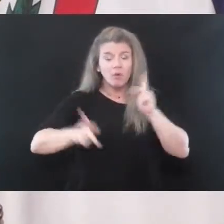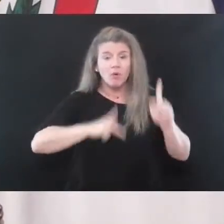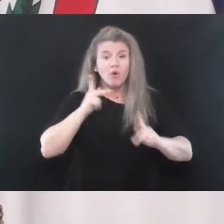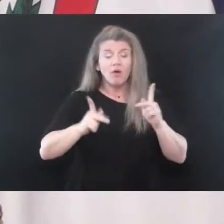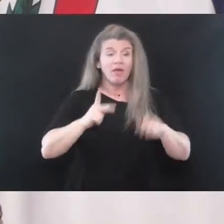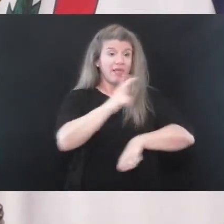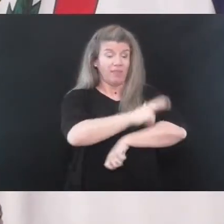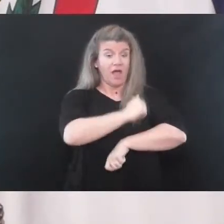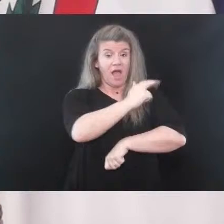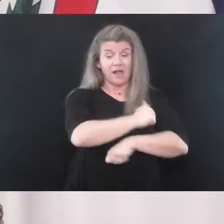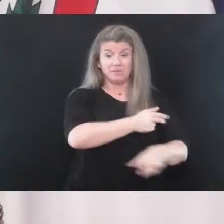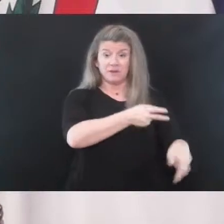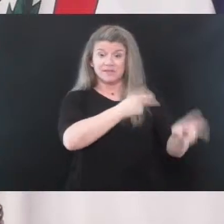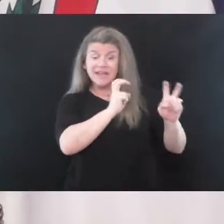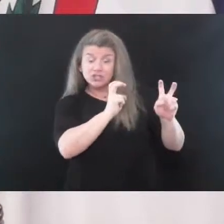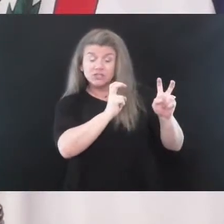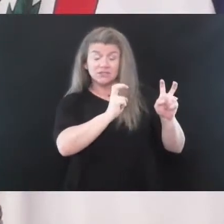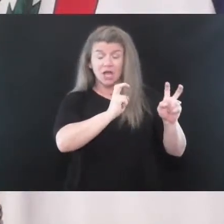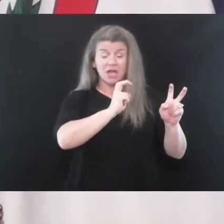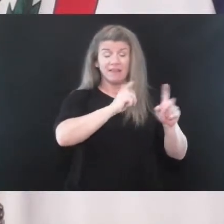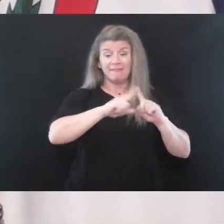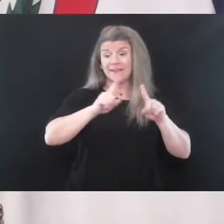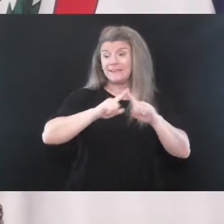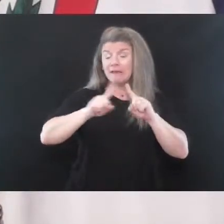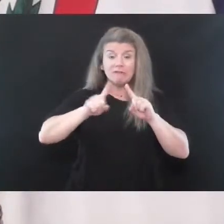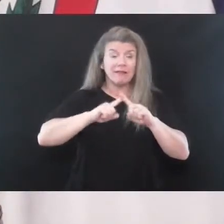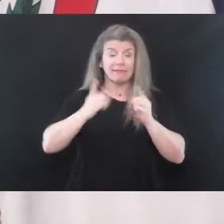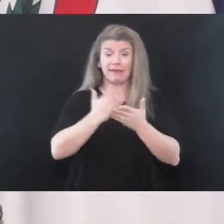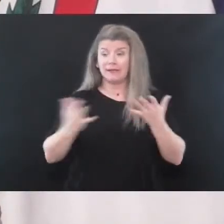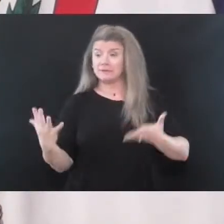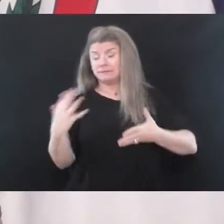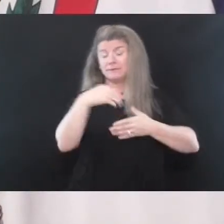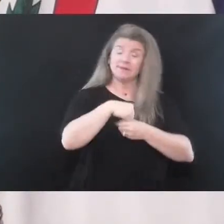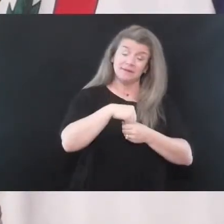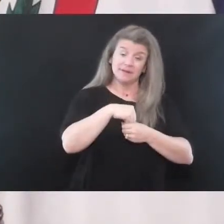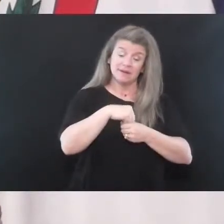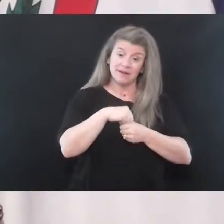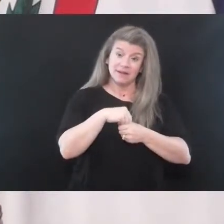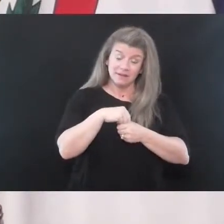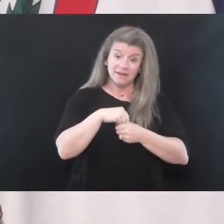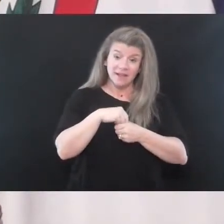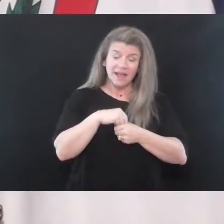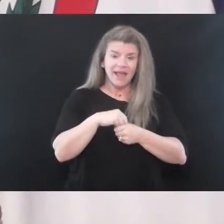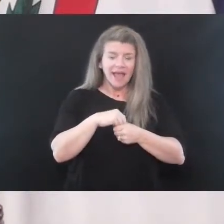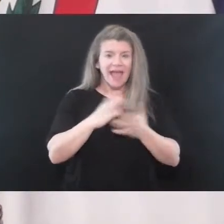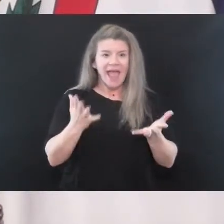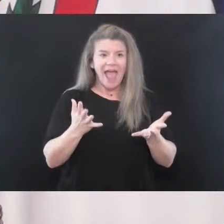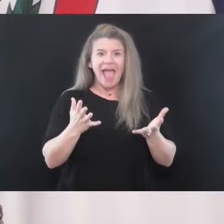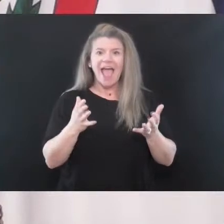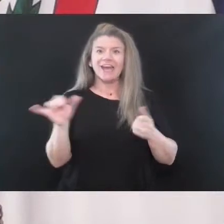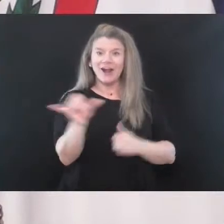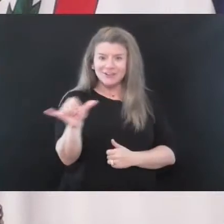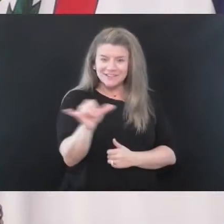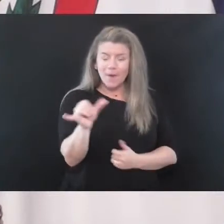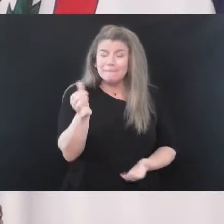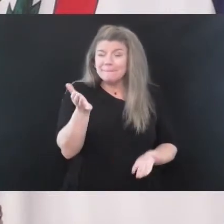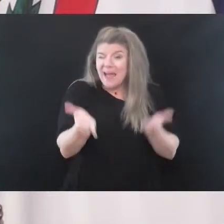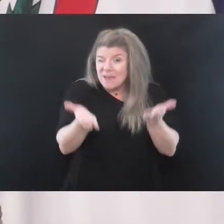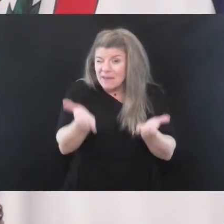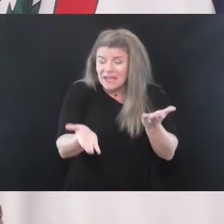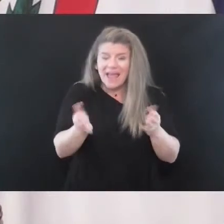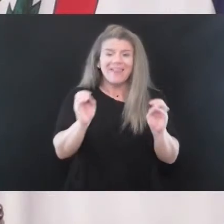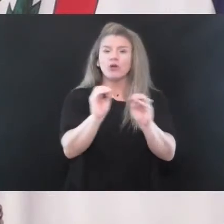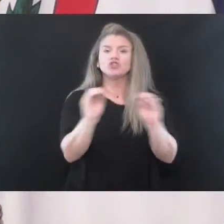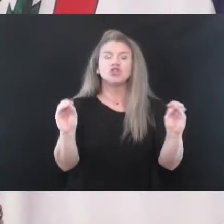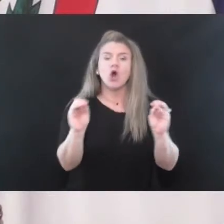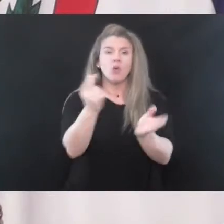the hospitalizations, all the different things, and more than anything, maybe, just maybe, and I can't